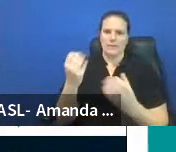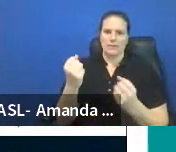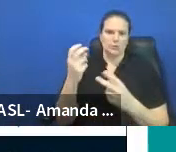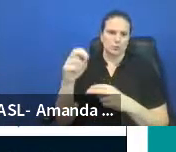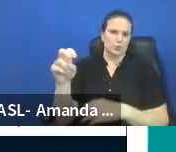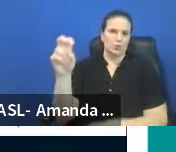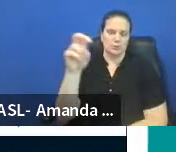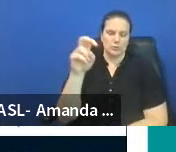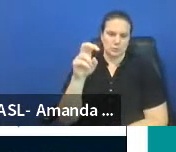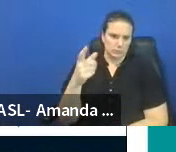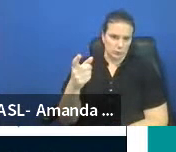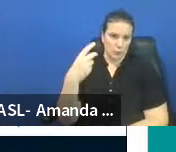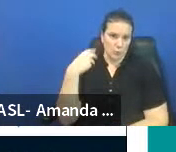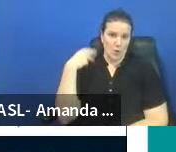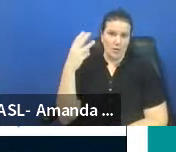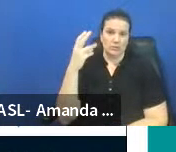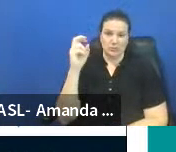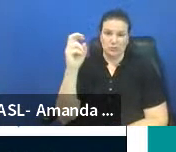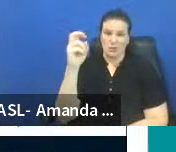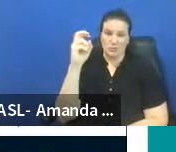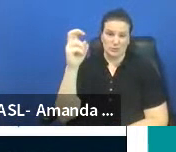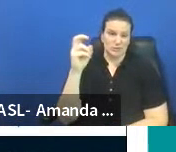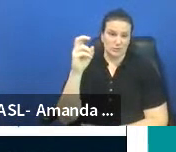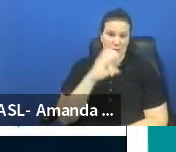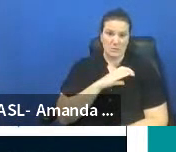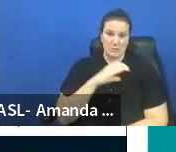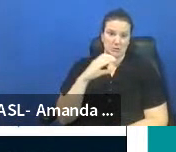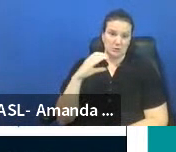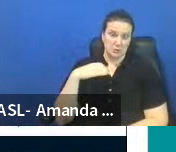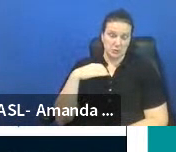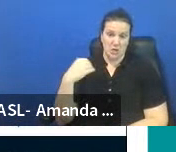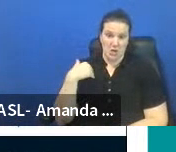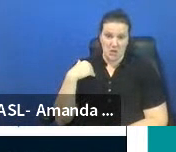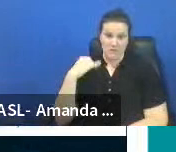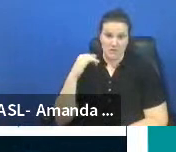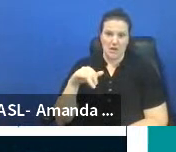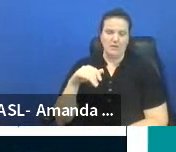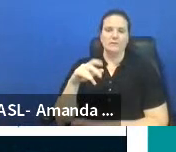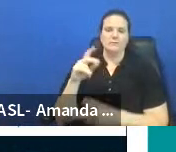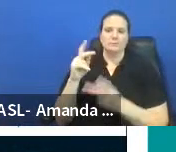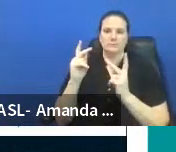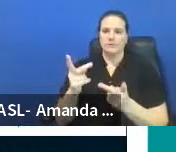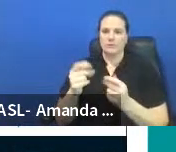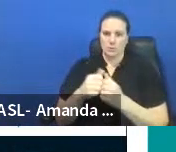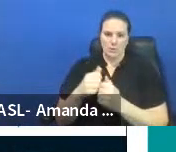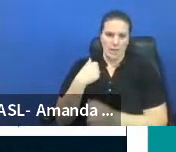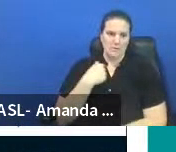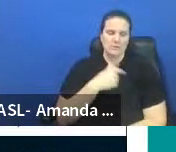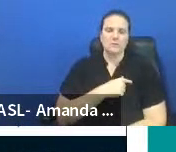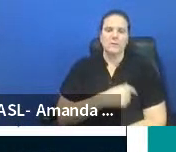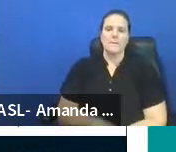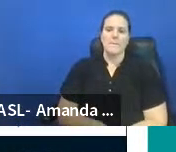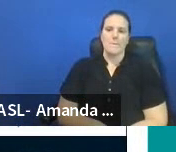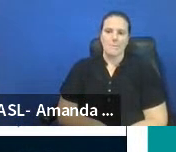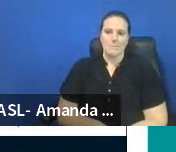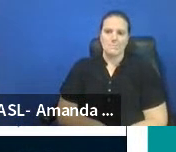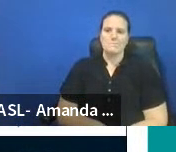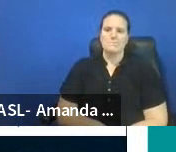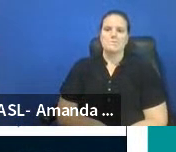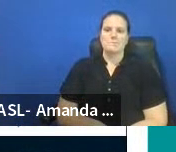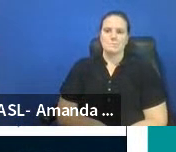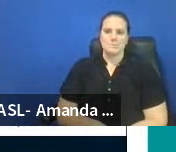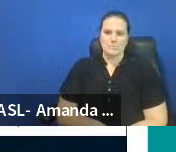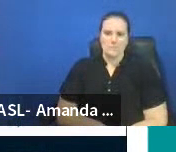we have been giving. The Washington Transportation Commission visited with us, and that actually was